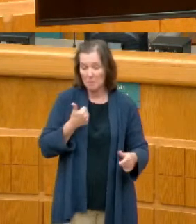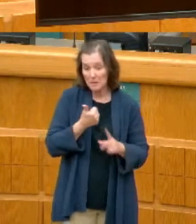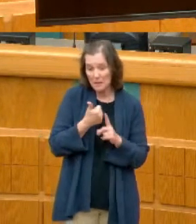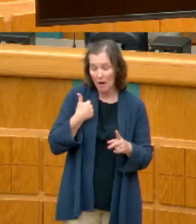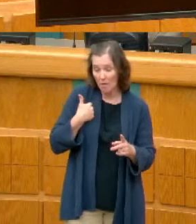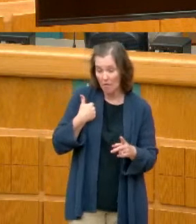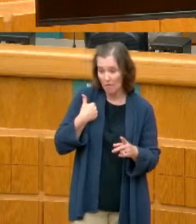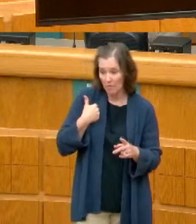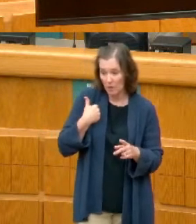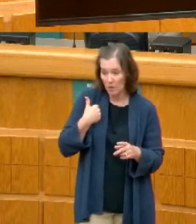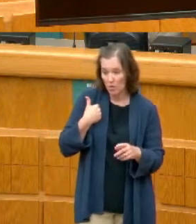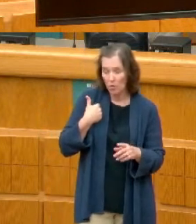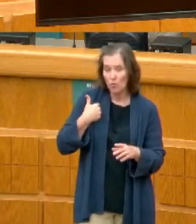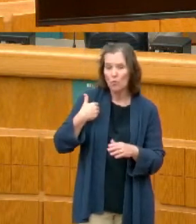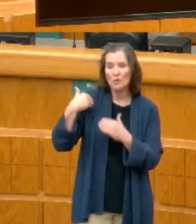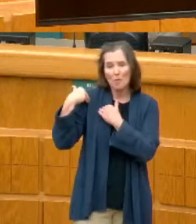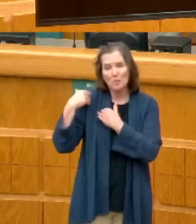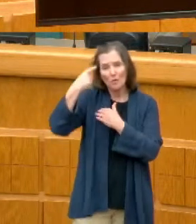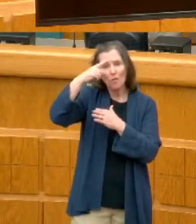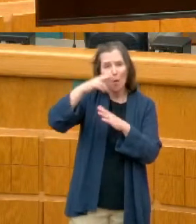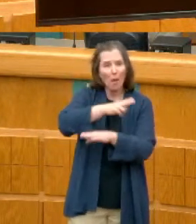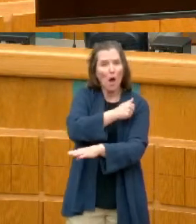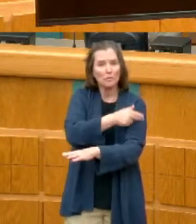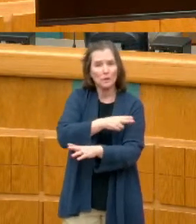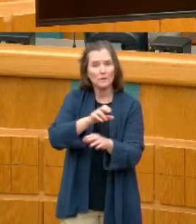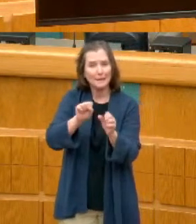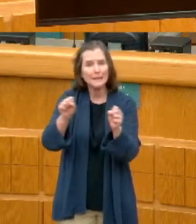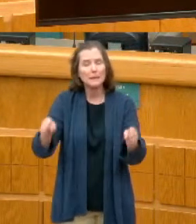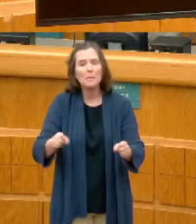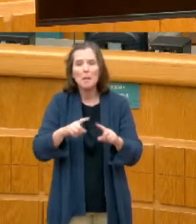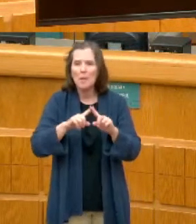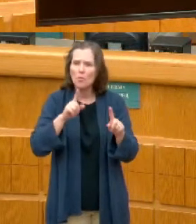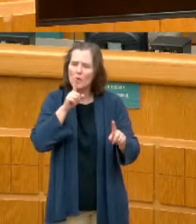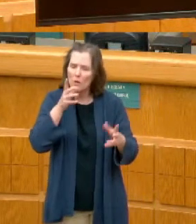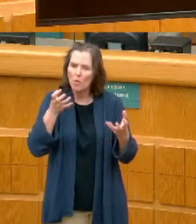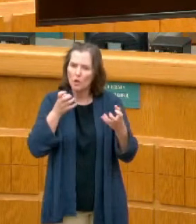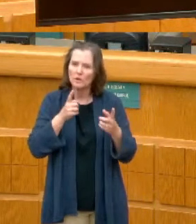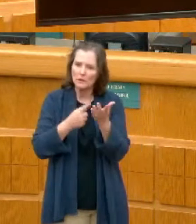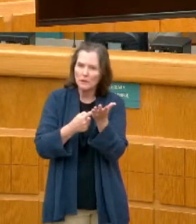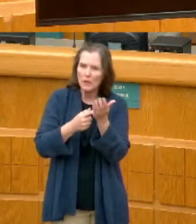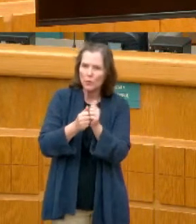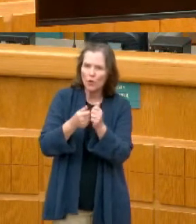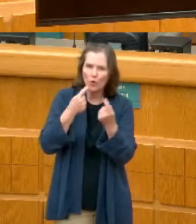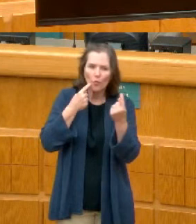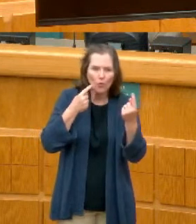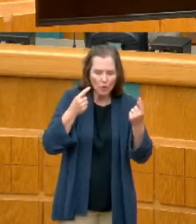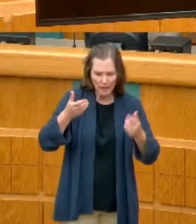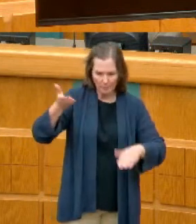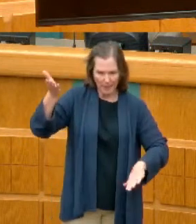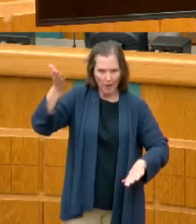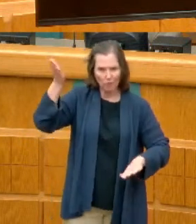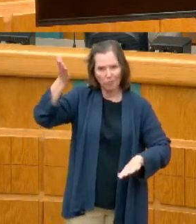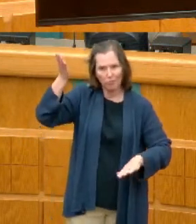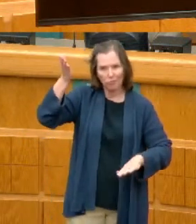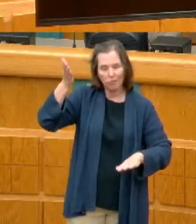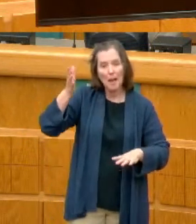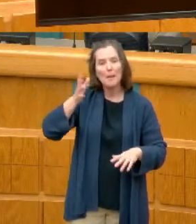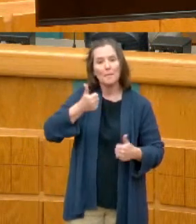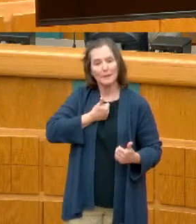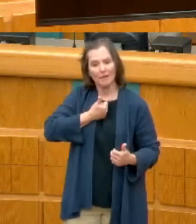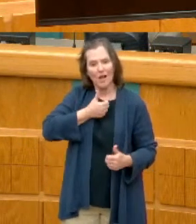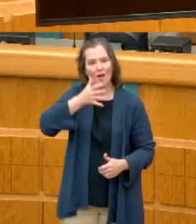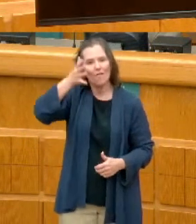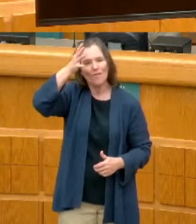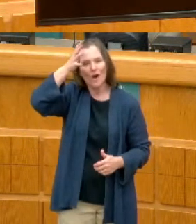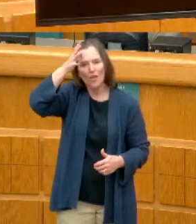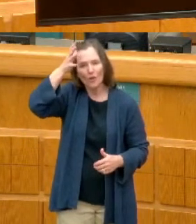fellow citizen, a neighbor in this Nueces County. We are all here looking at data, seeing what is